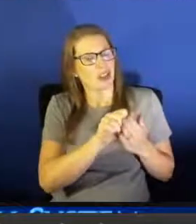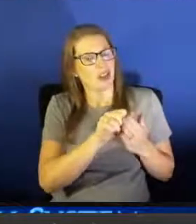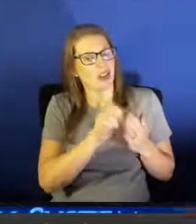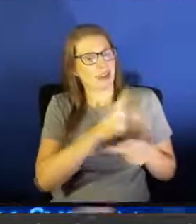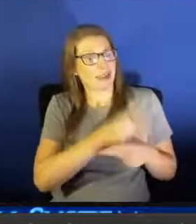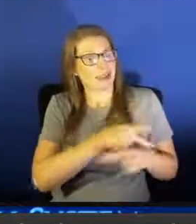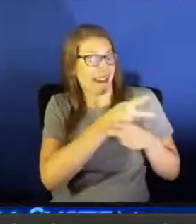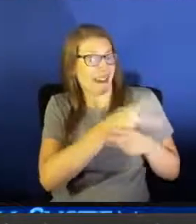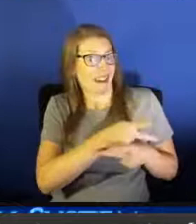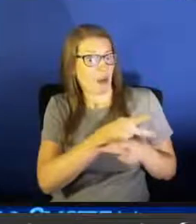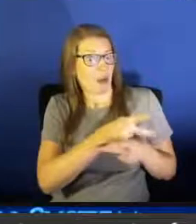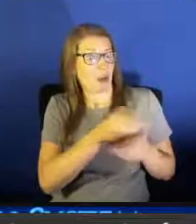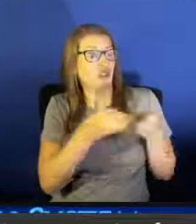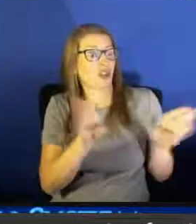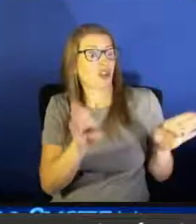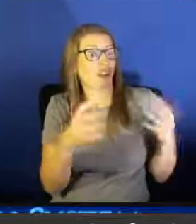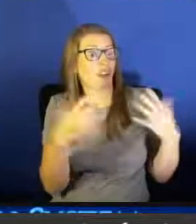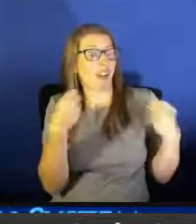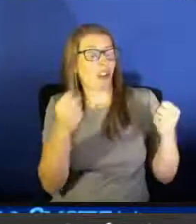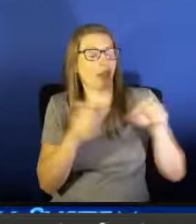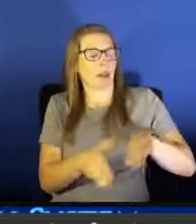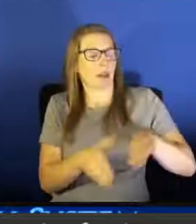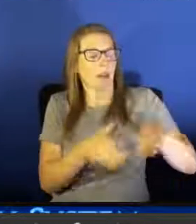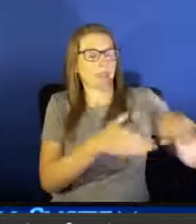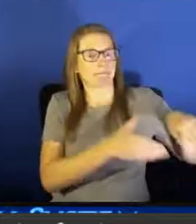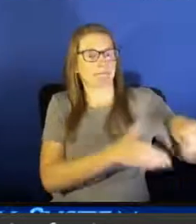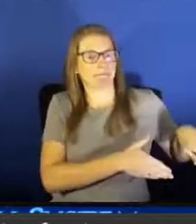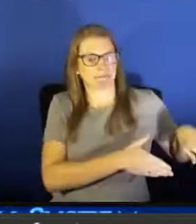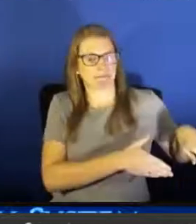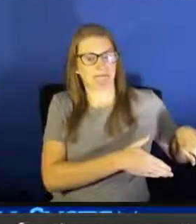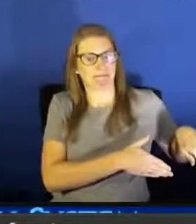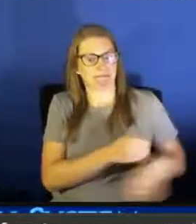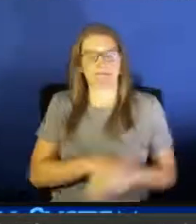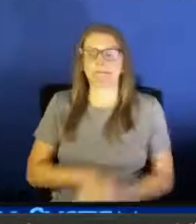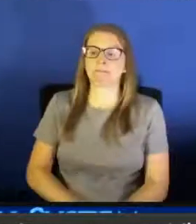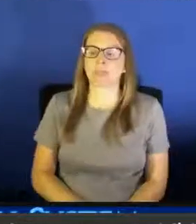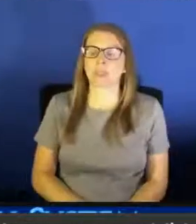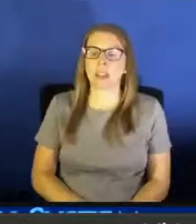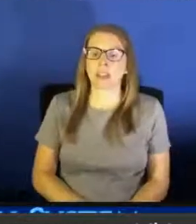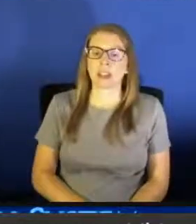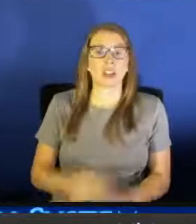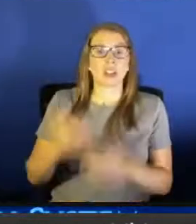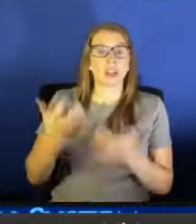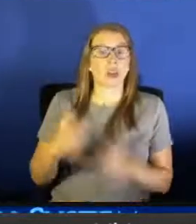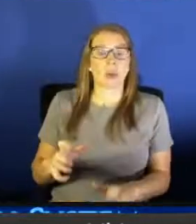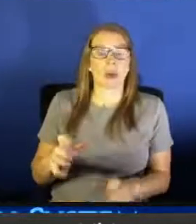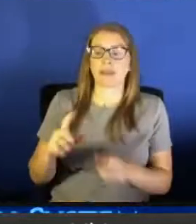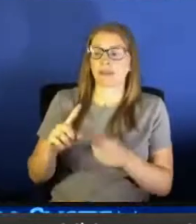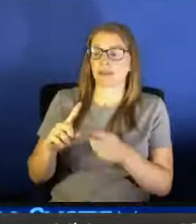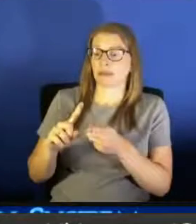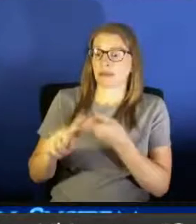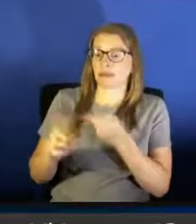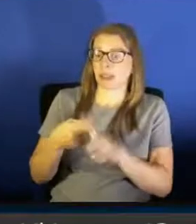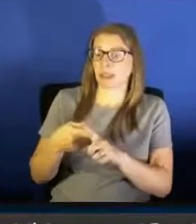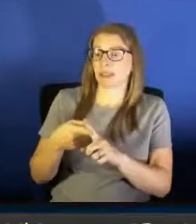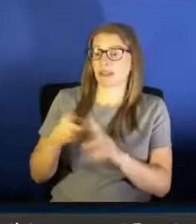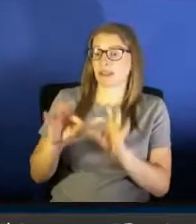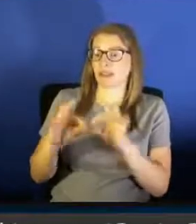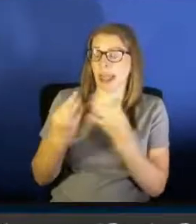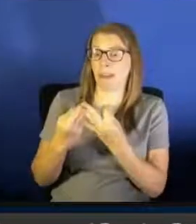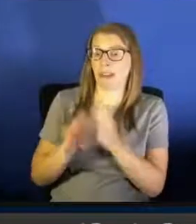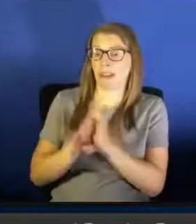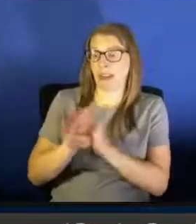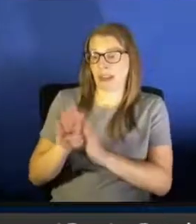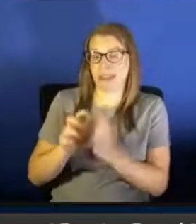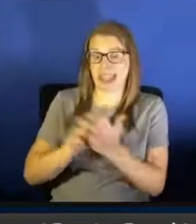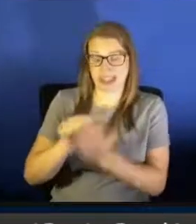general health get ignored. So we owe it to each other, to our friends, our families, to be able to have these conversations and move forward. Thank you for sharing your passion.